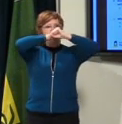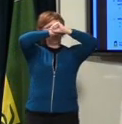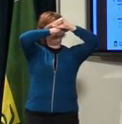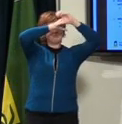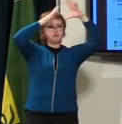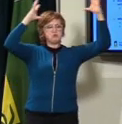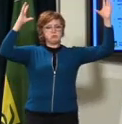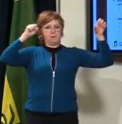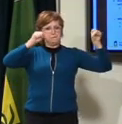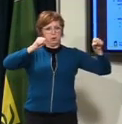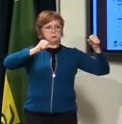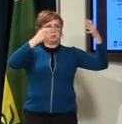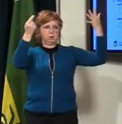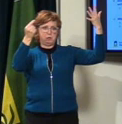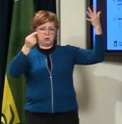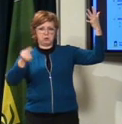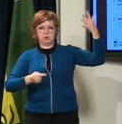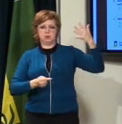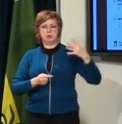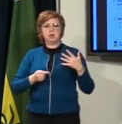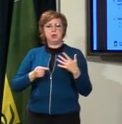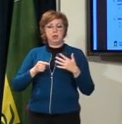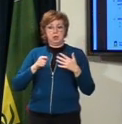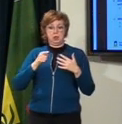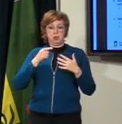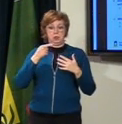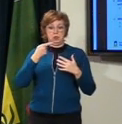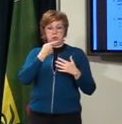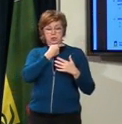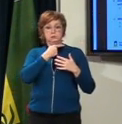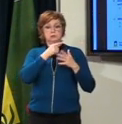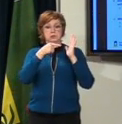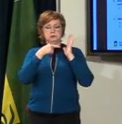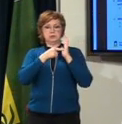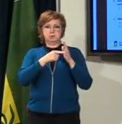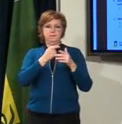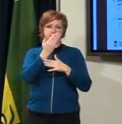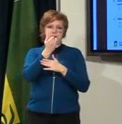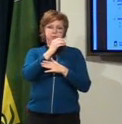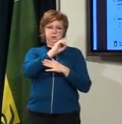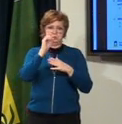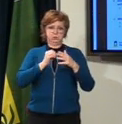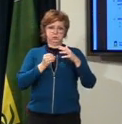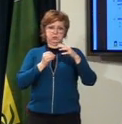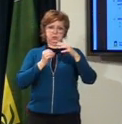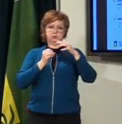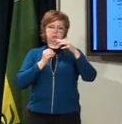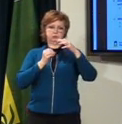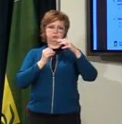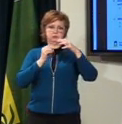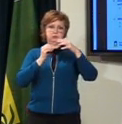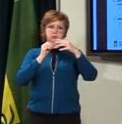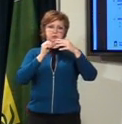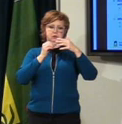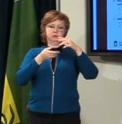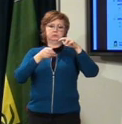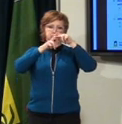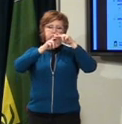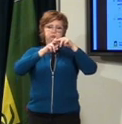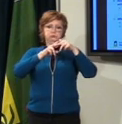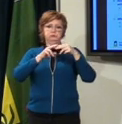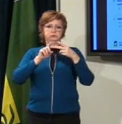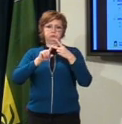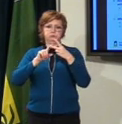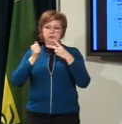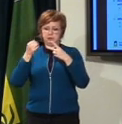planned COVID ICU capacity that we projected at the peak, and about 19% of the planned COVID acute capacity that